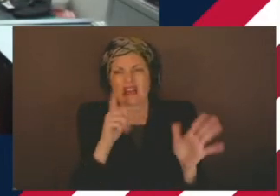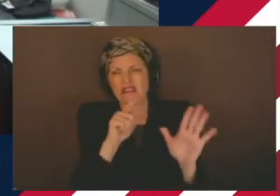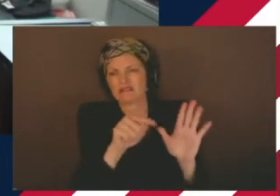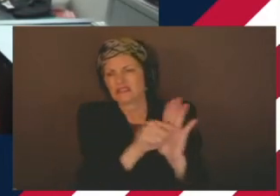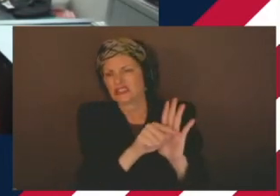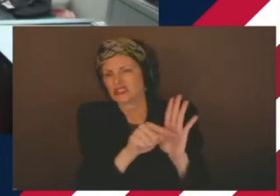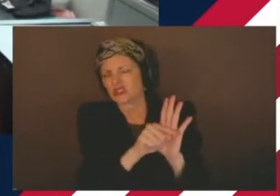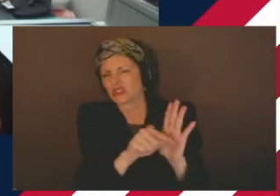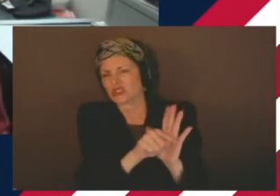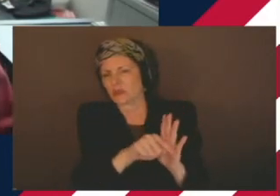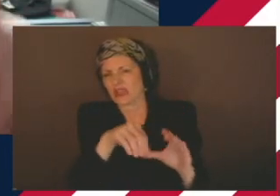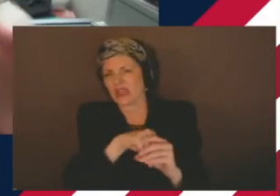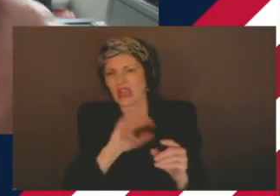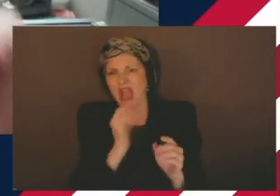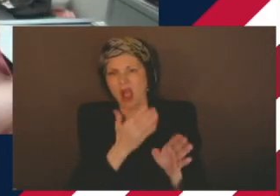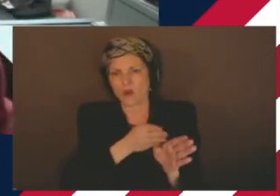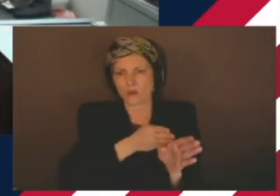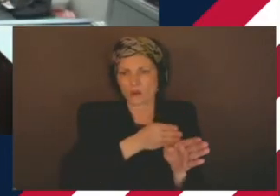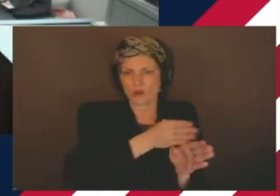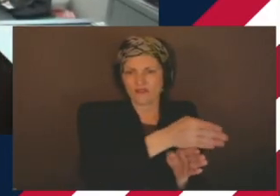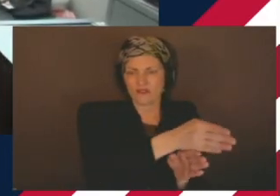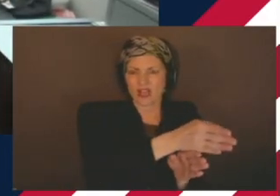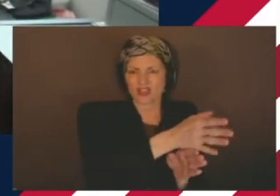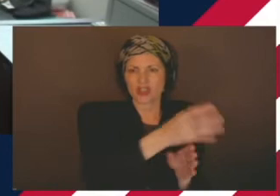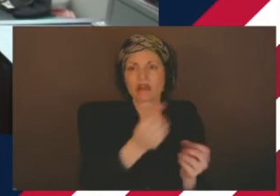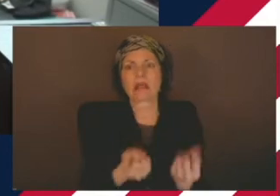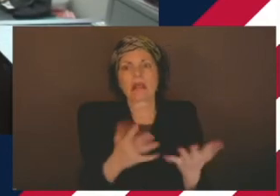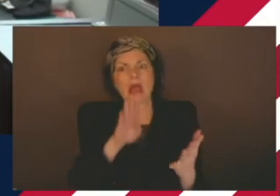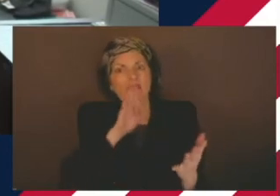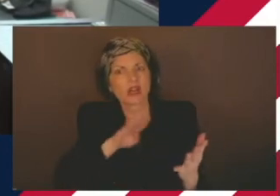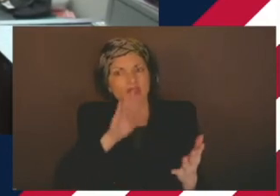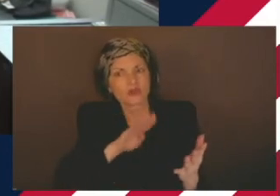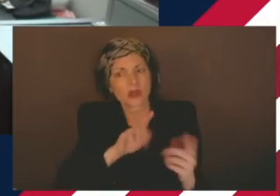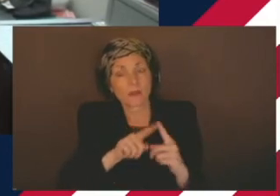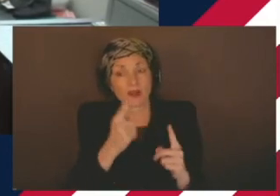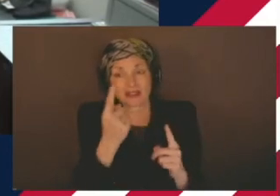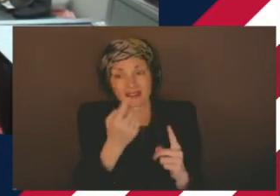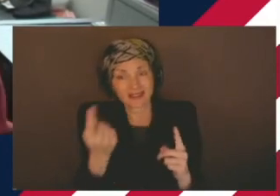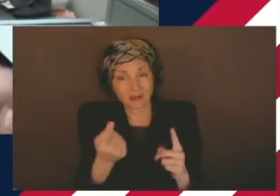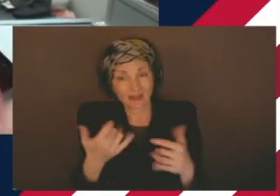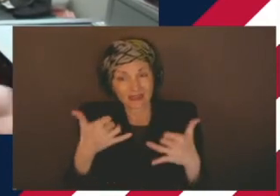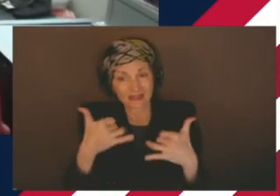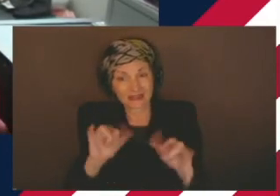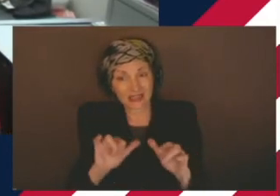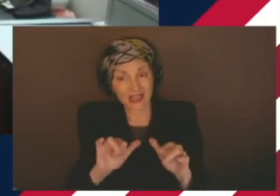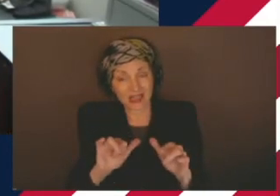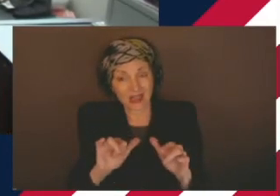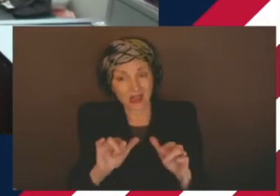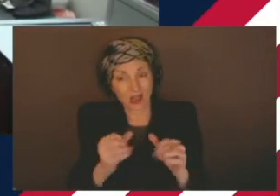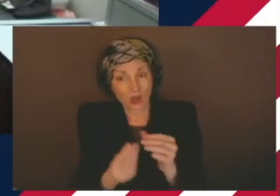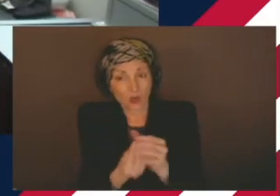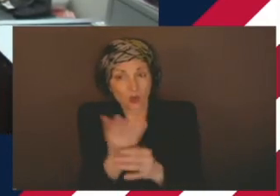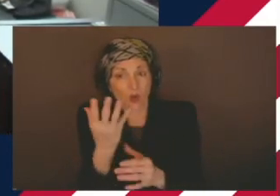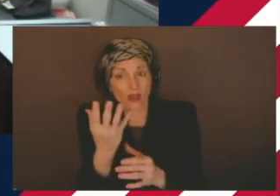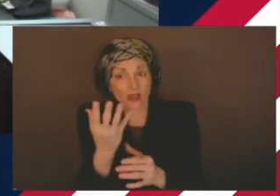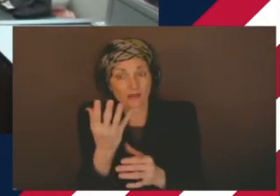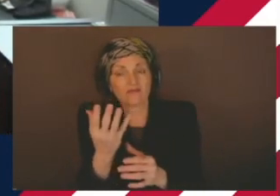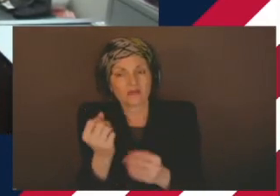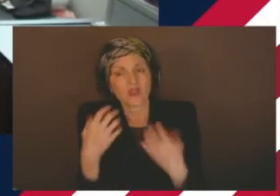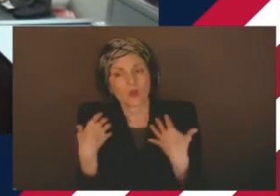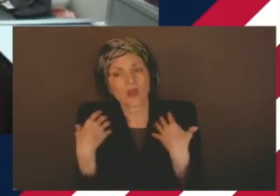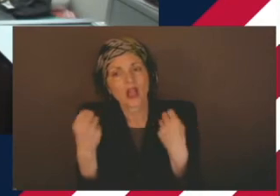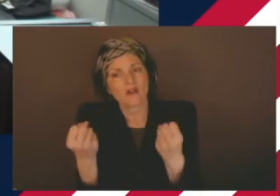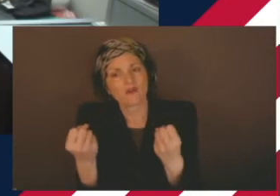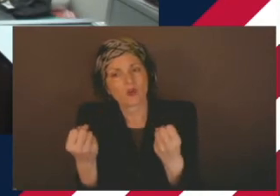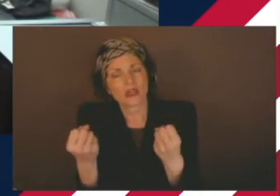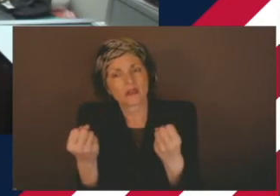of frustration, but there's one thing that's still growing, and that is the recovery movement." That's our answer, Dr. DuPont said.